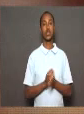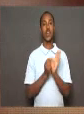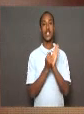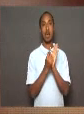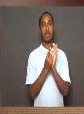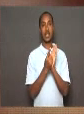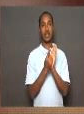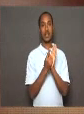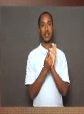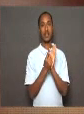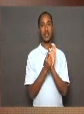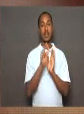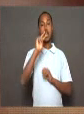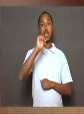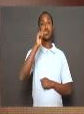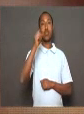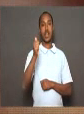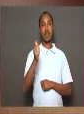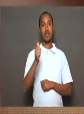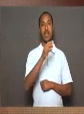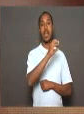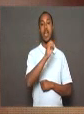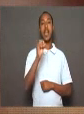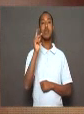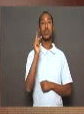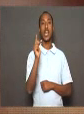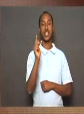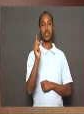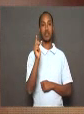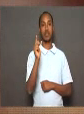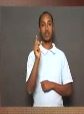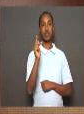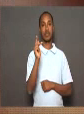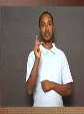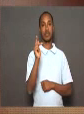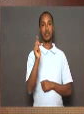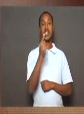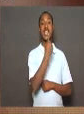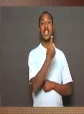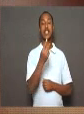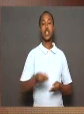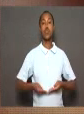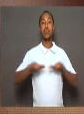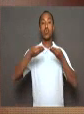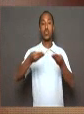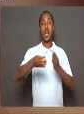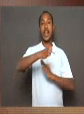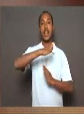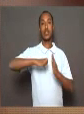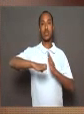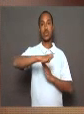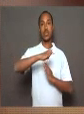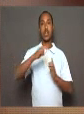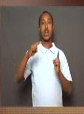For example, sodium and potassium each lose an